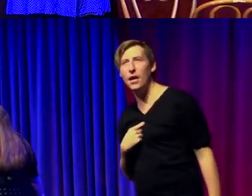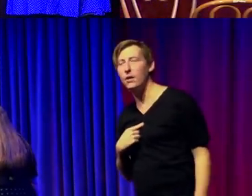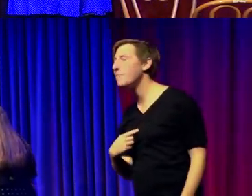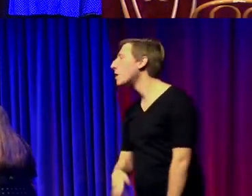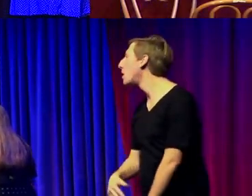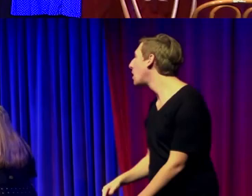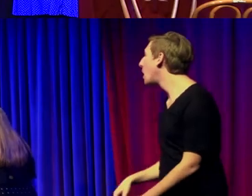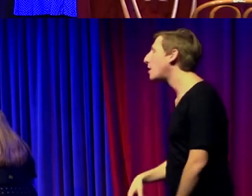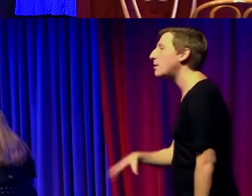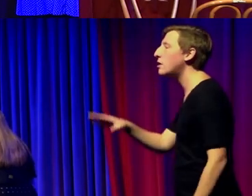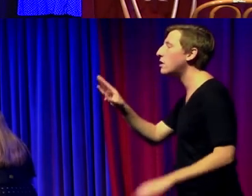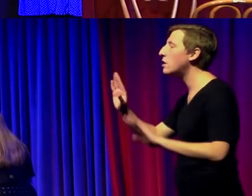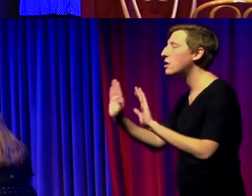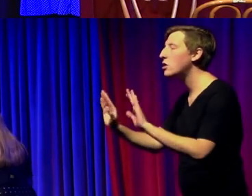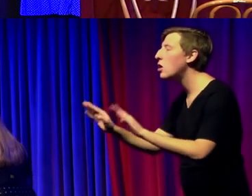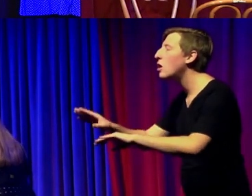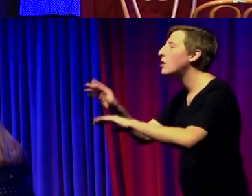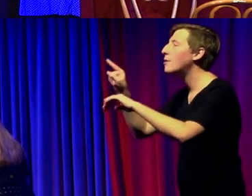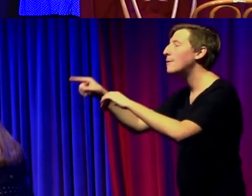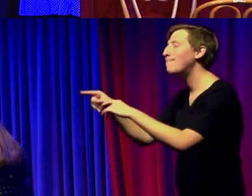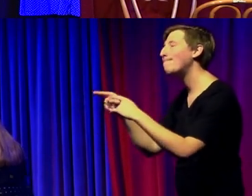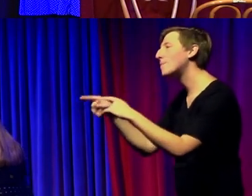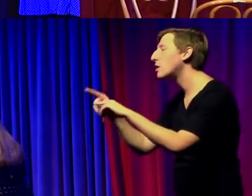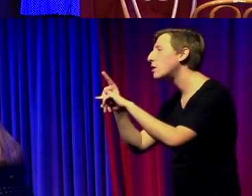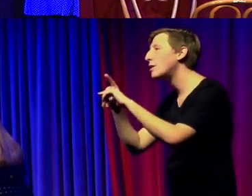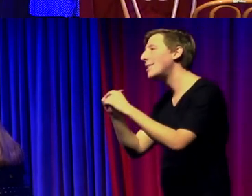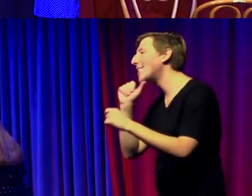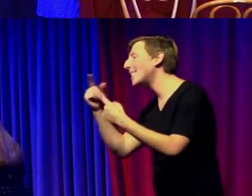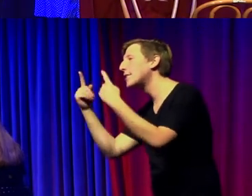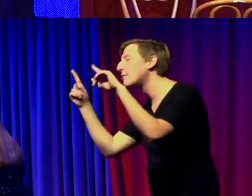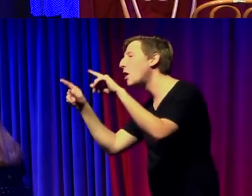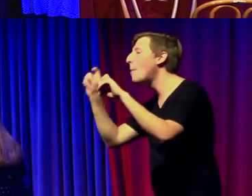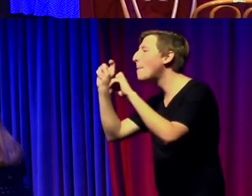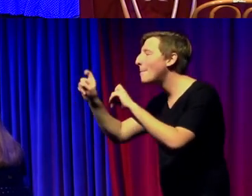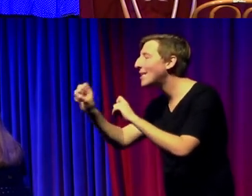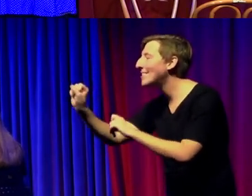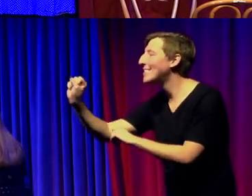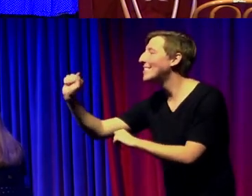had to sage the house first. I'm an idiot.